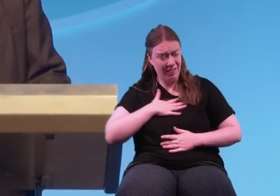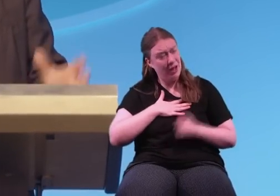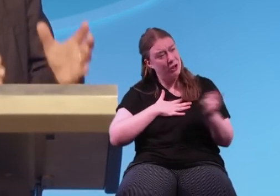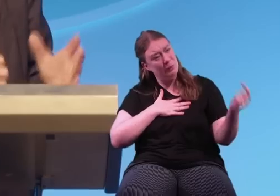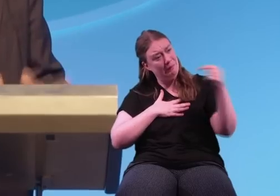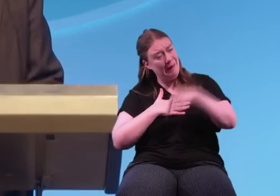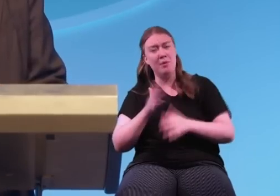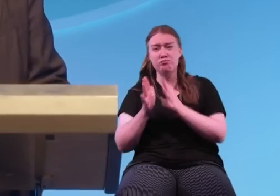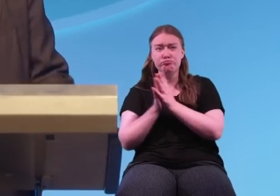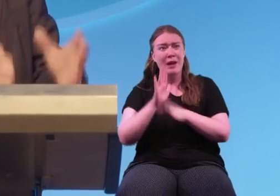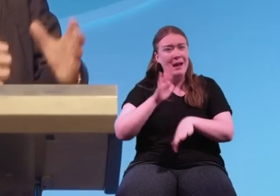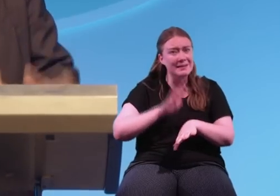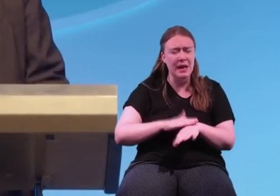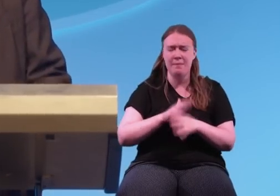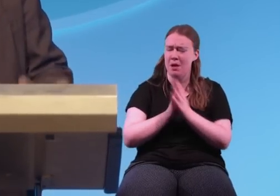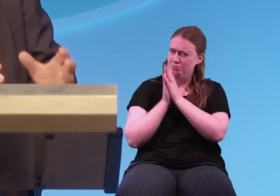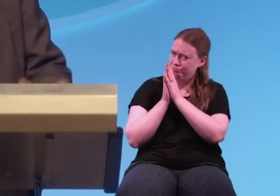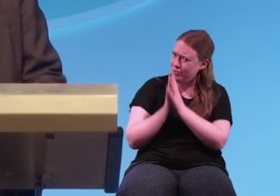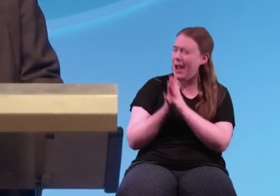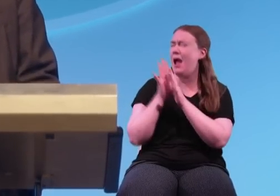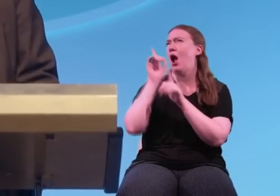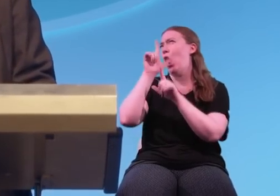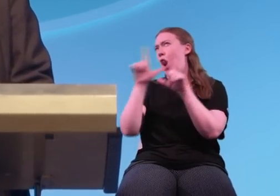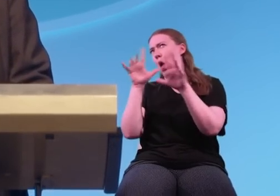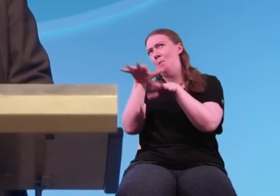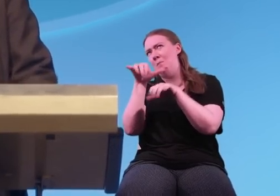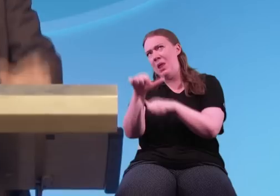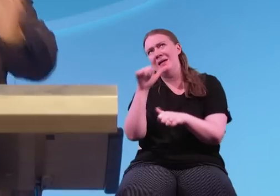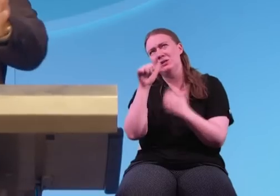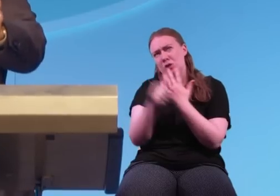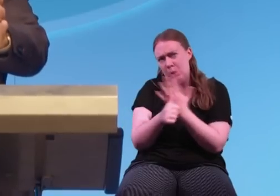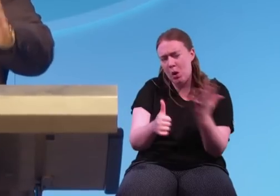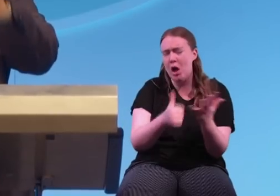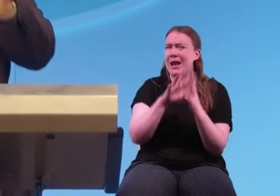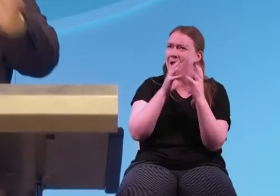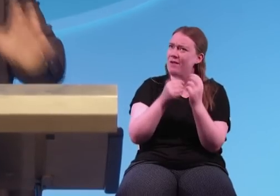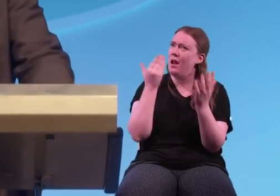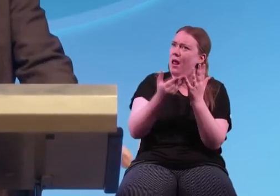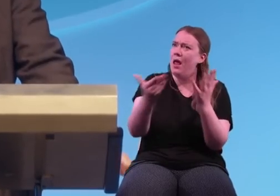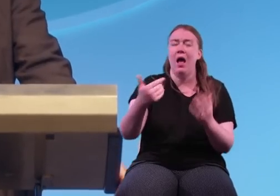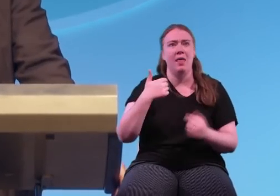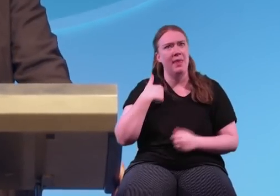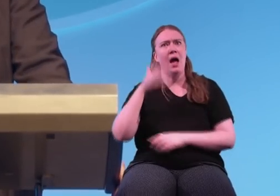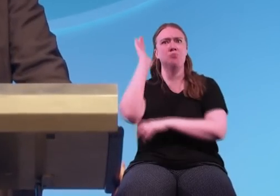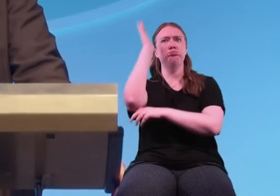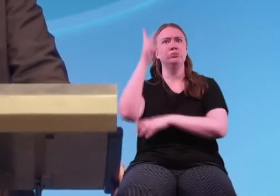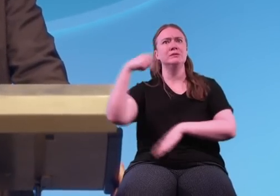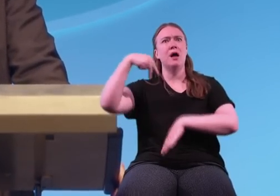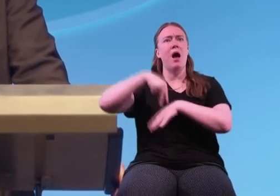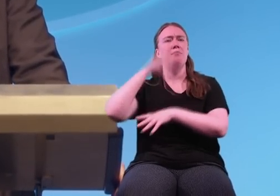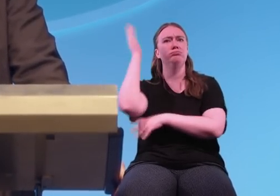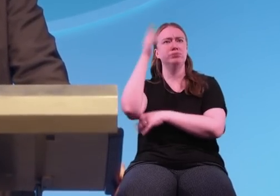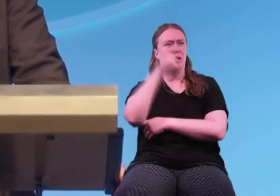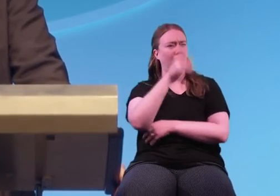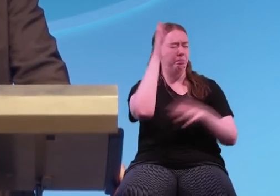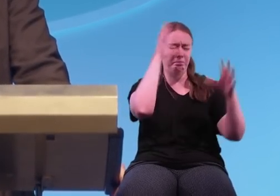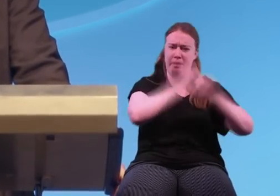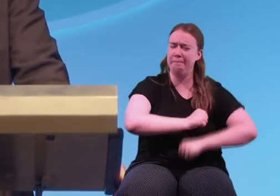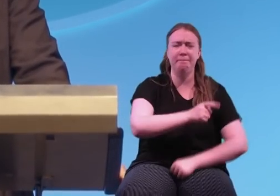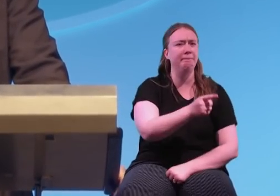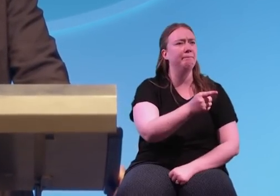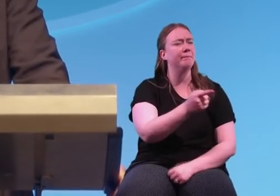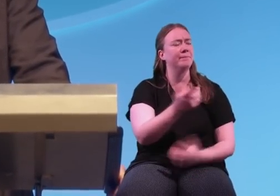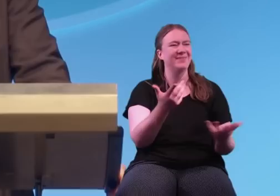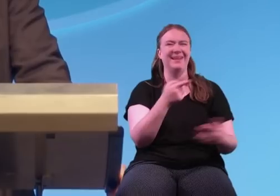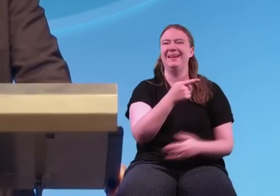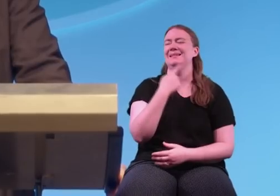prayer time, you pray, Lord, bless the word, and all those usual things. I look out, you're sound asleep. He said, well, it's